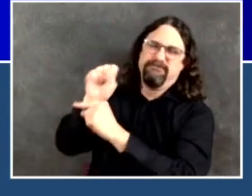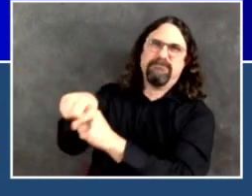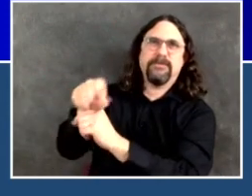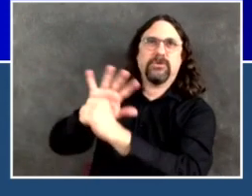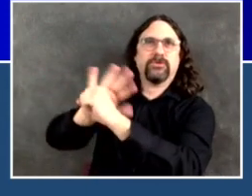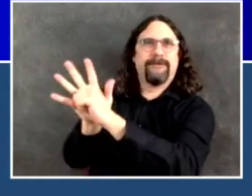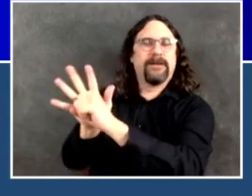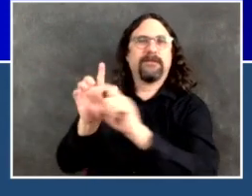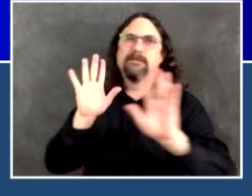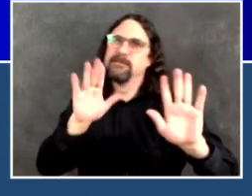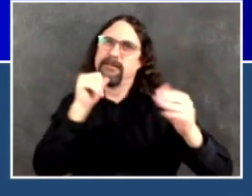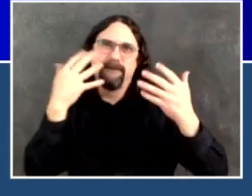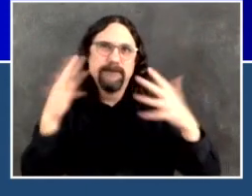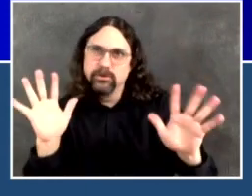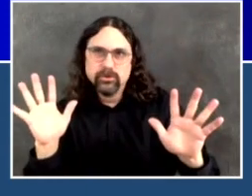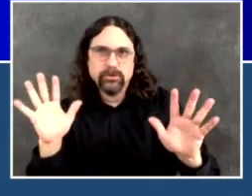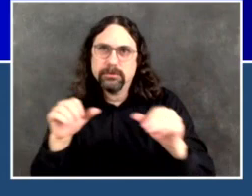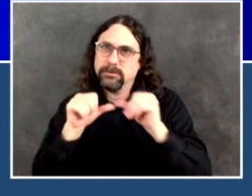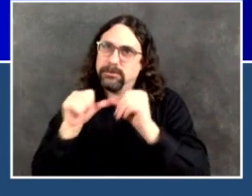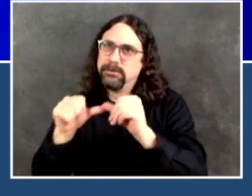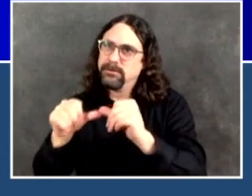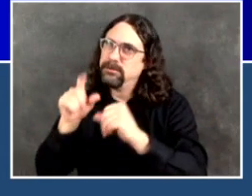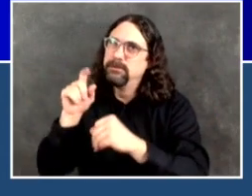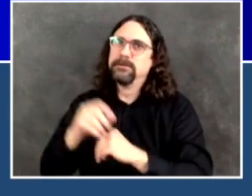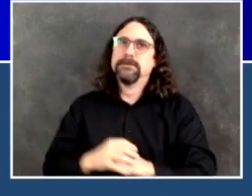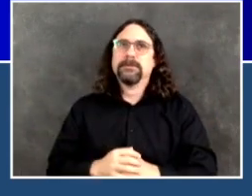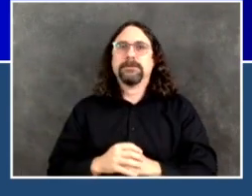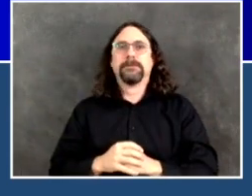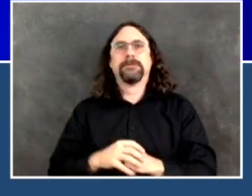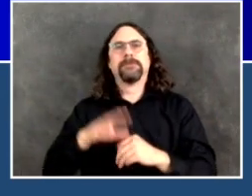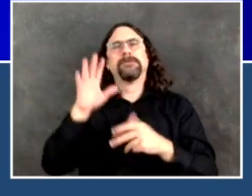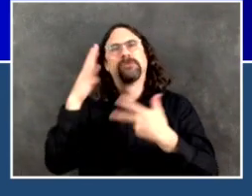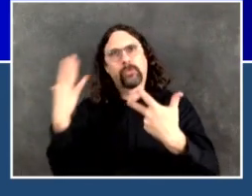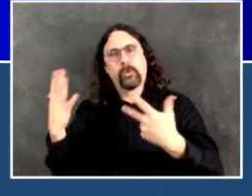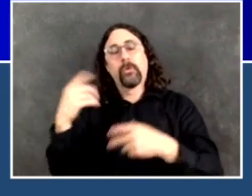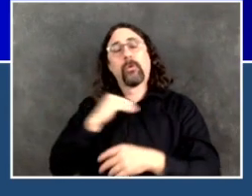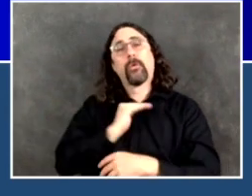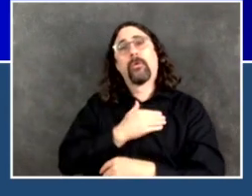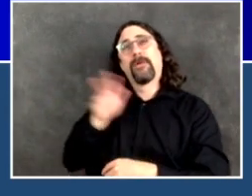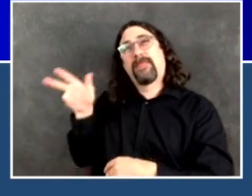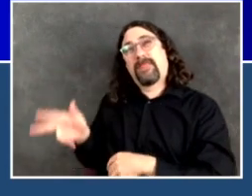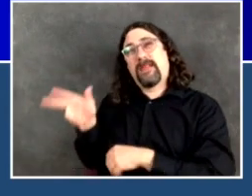in ICUs across all of our public hospitals for